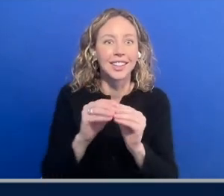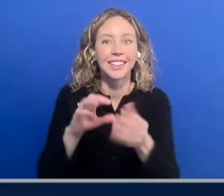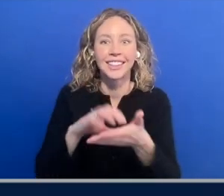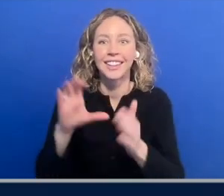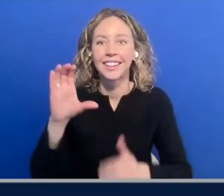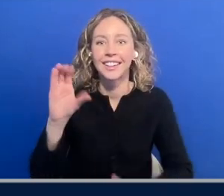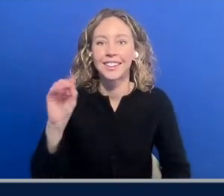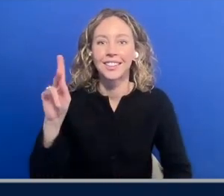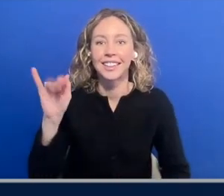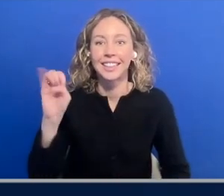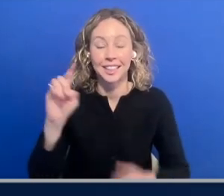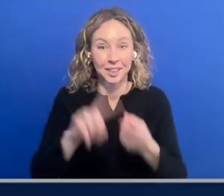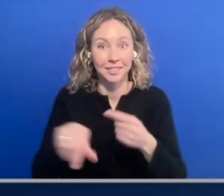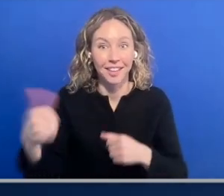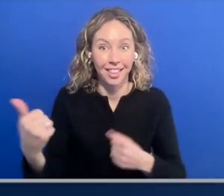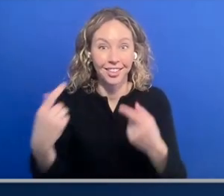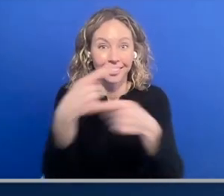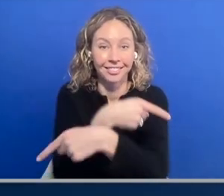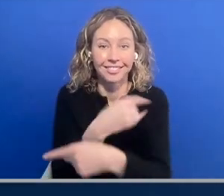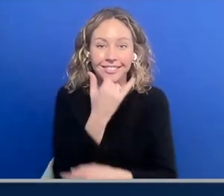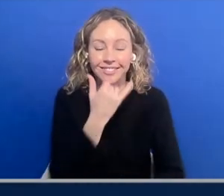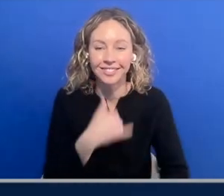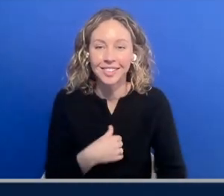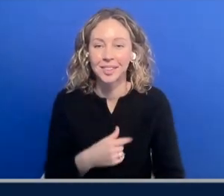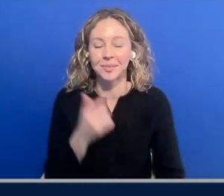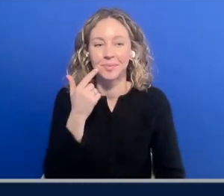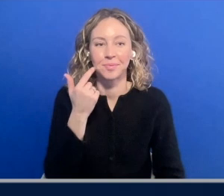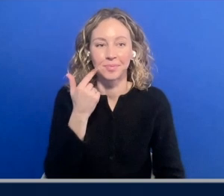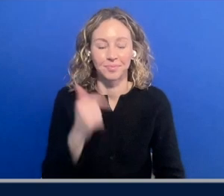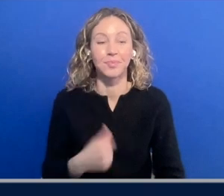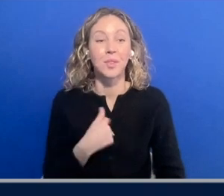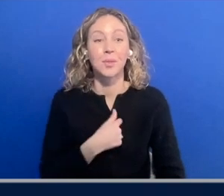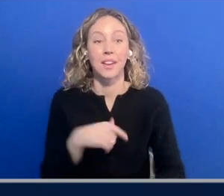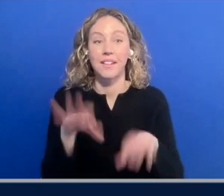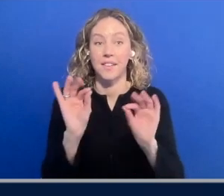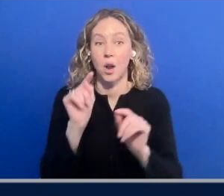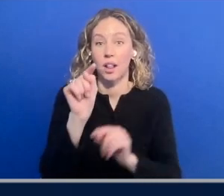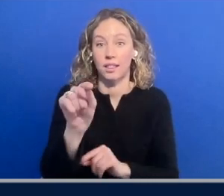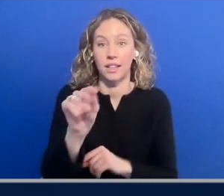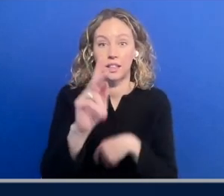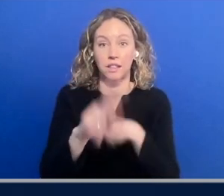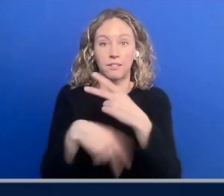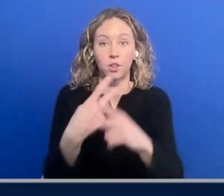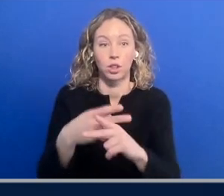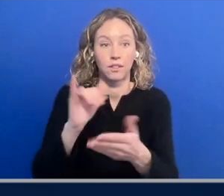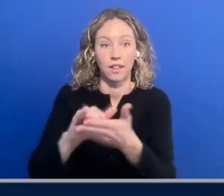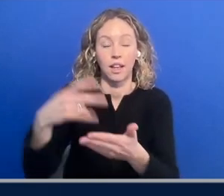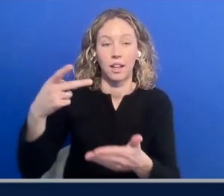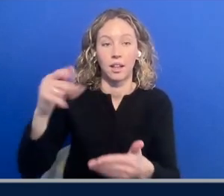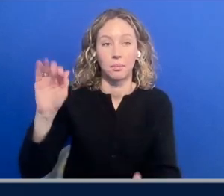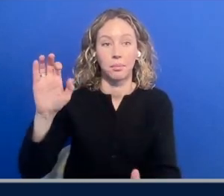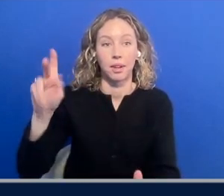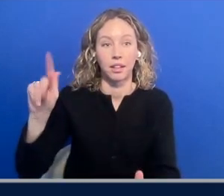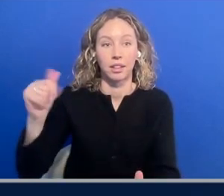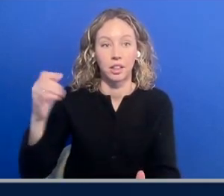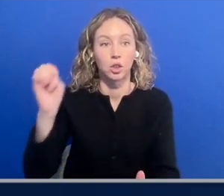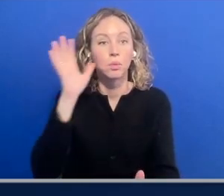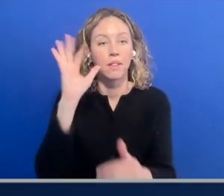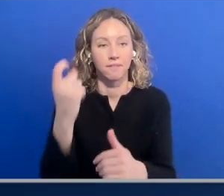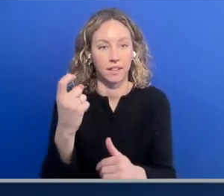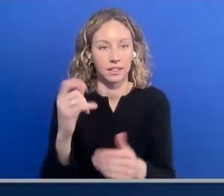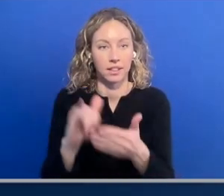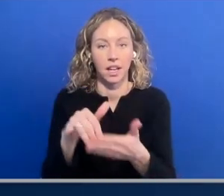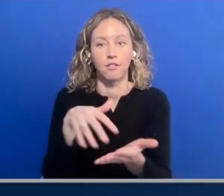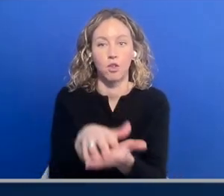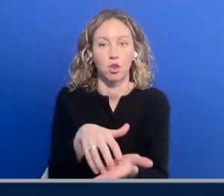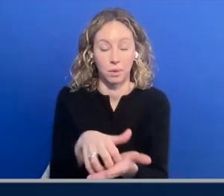so, we found that this version of the package actually fixed that vulnerability. Okay. So that